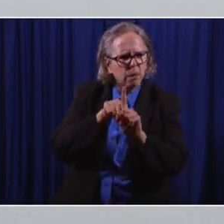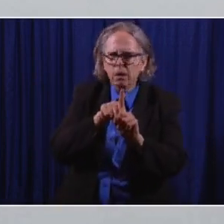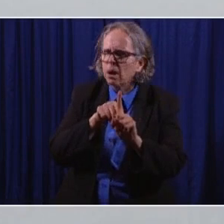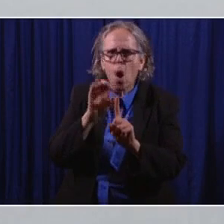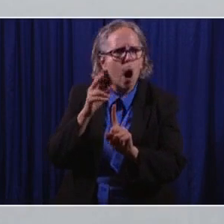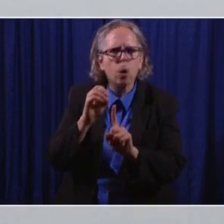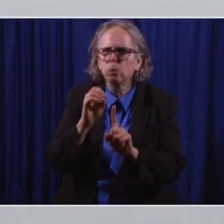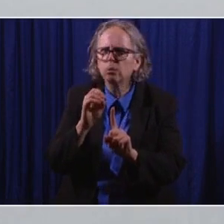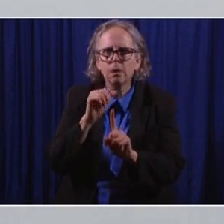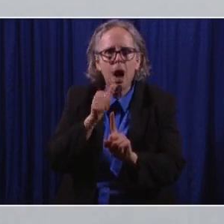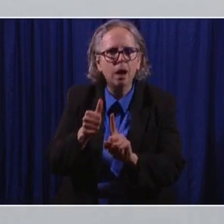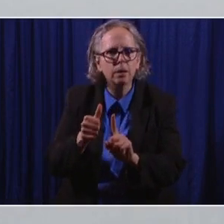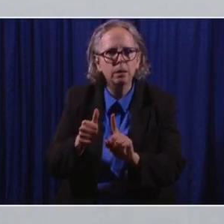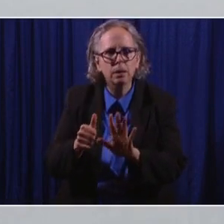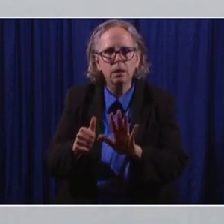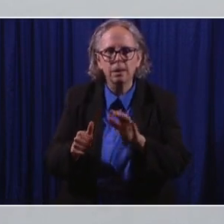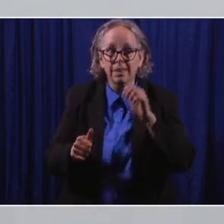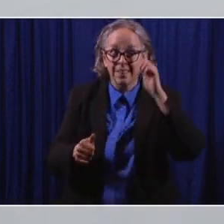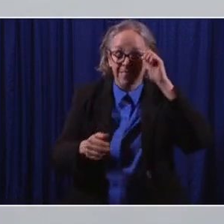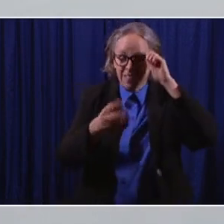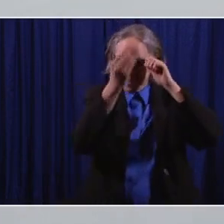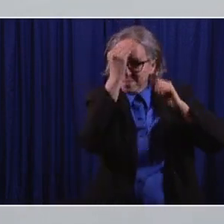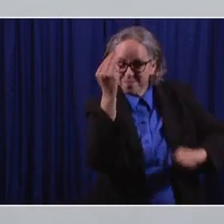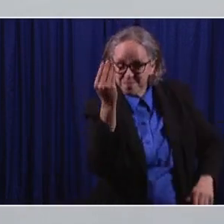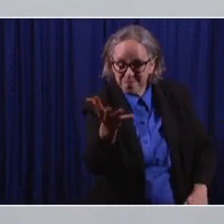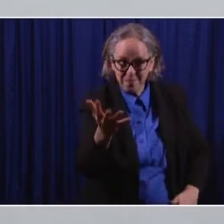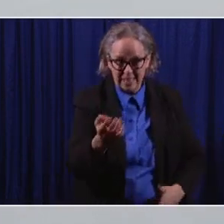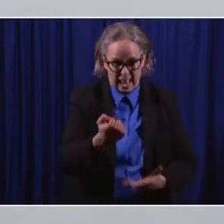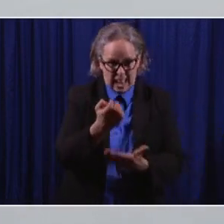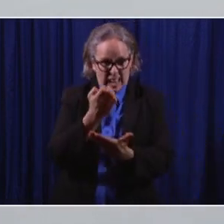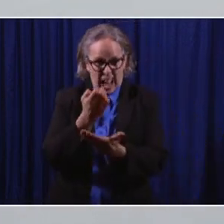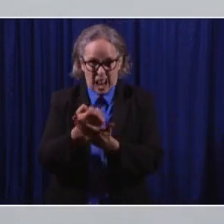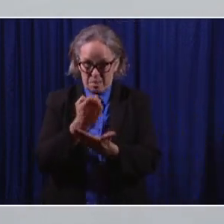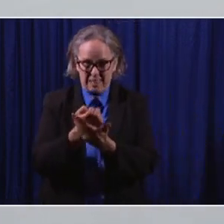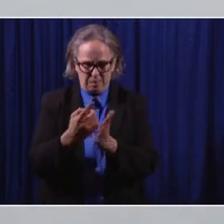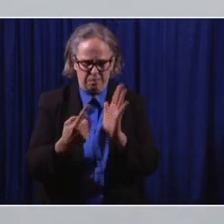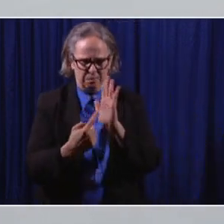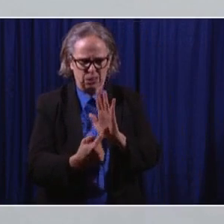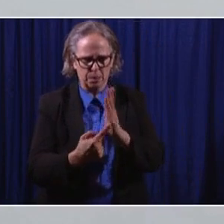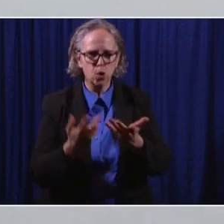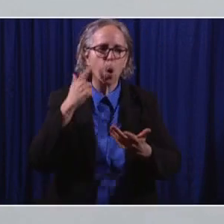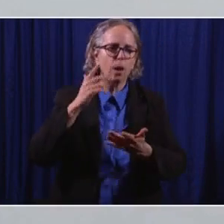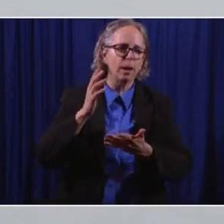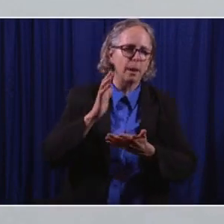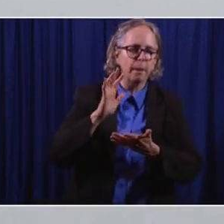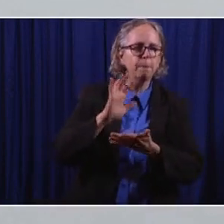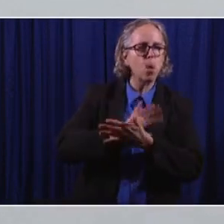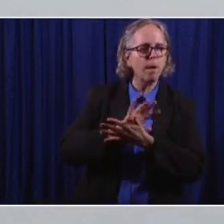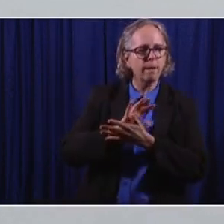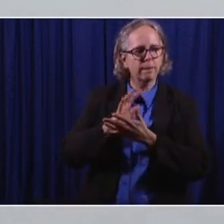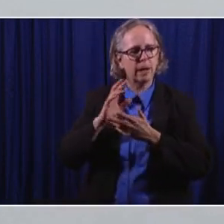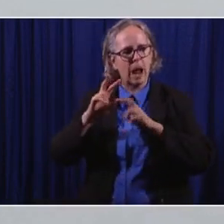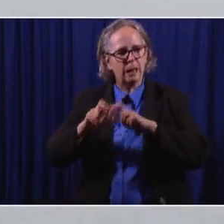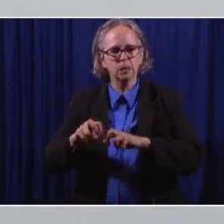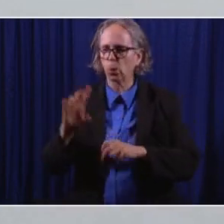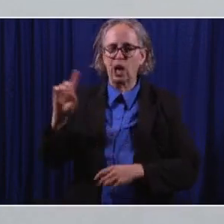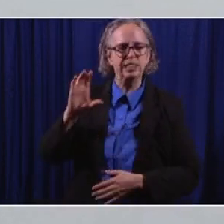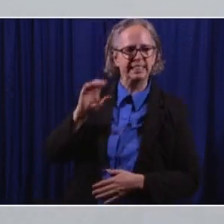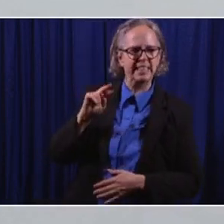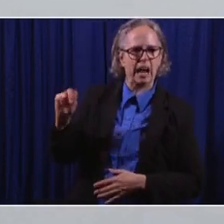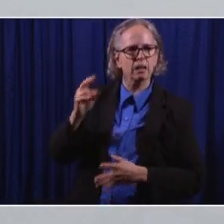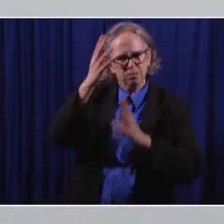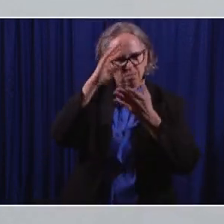yesterday, on the economic front, Moody's Analytics and CNN Business released a back to normal index. This is an